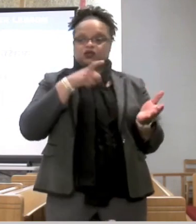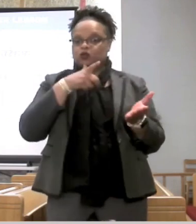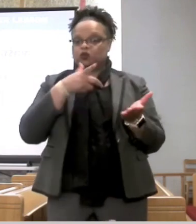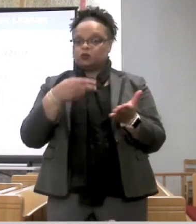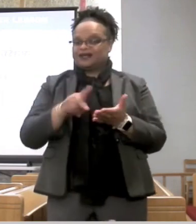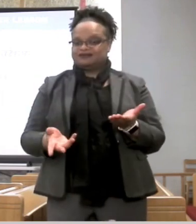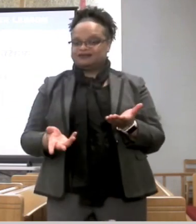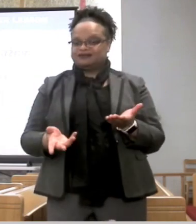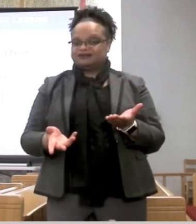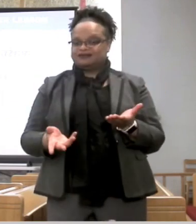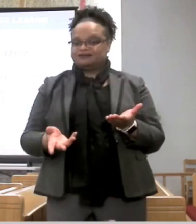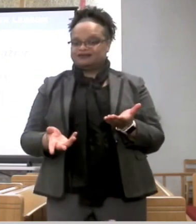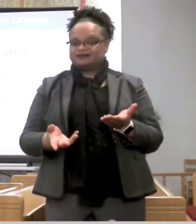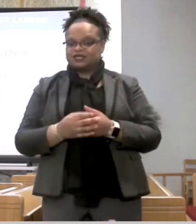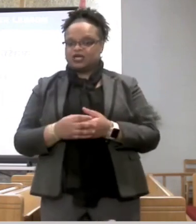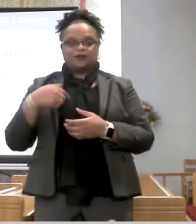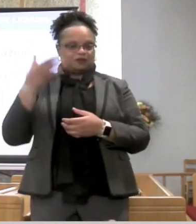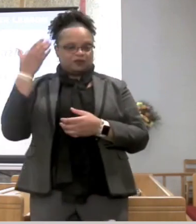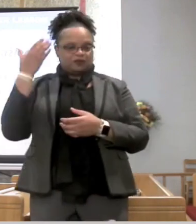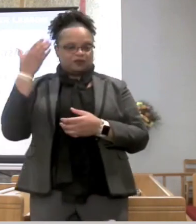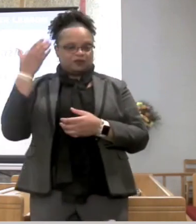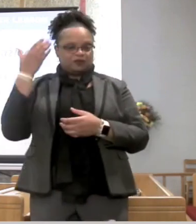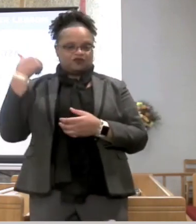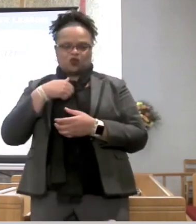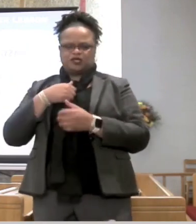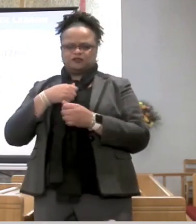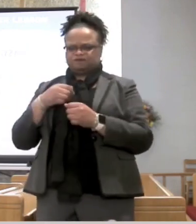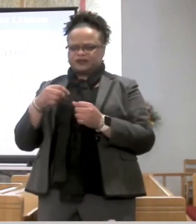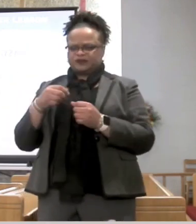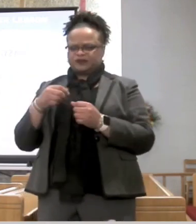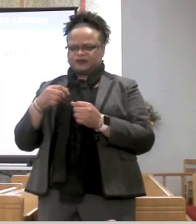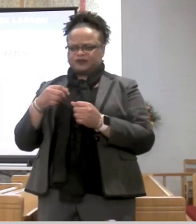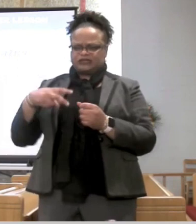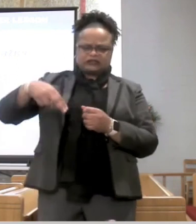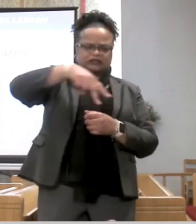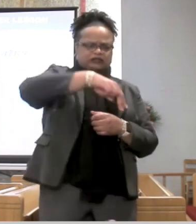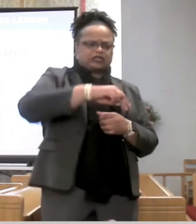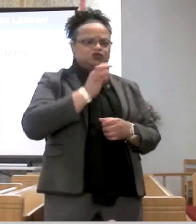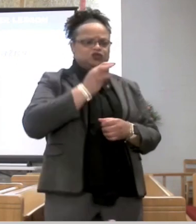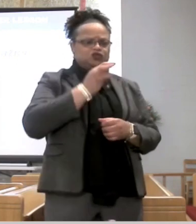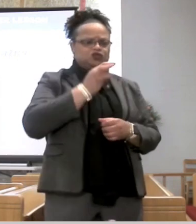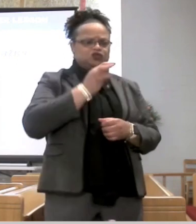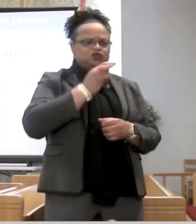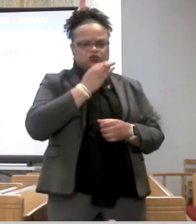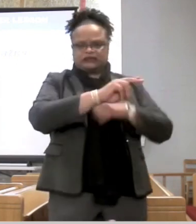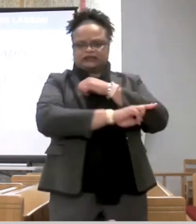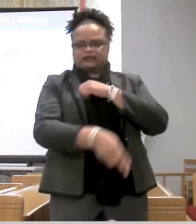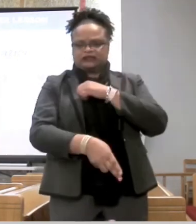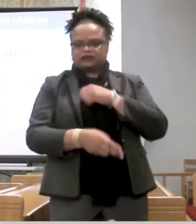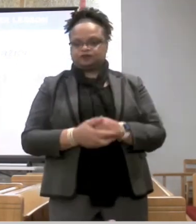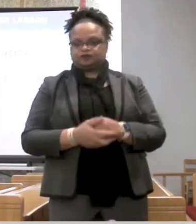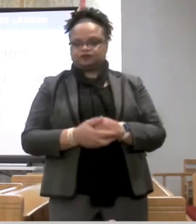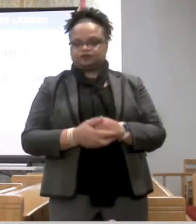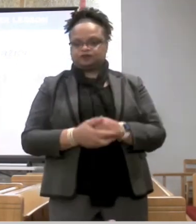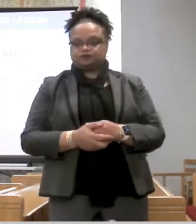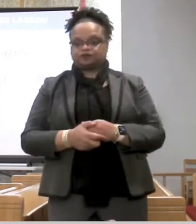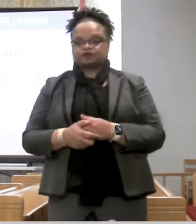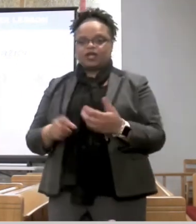destruction, right, that we were headed into at that particular time. The third thing we should be fully thankful for is his